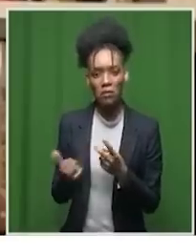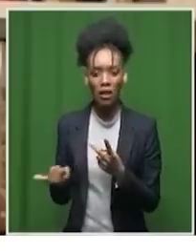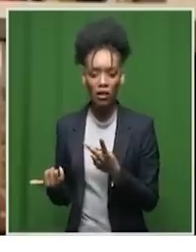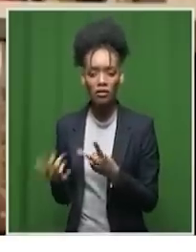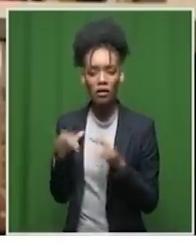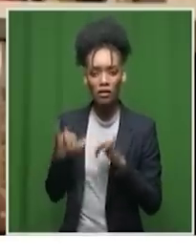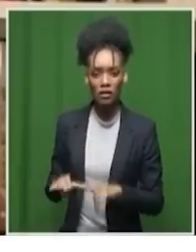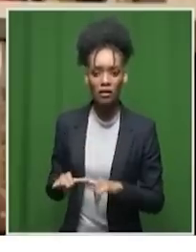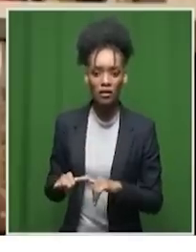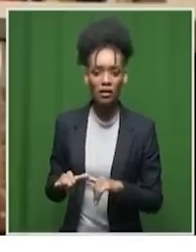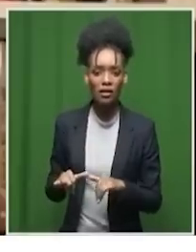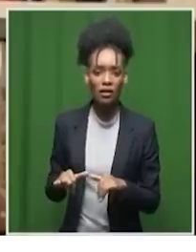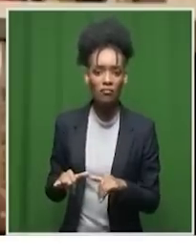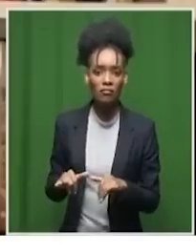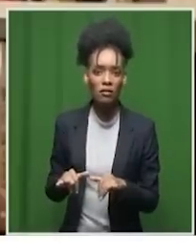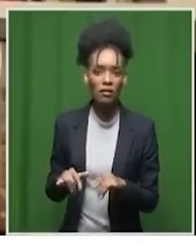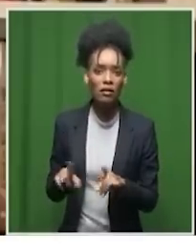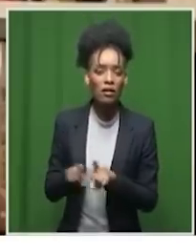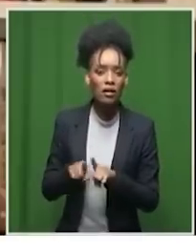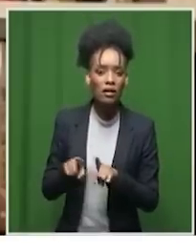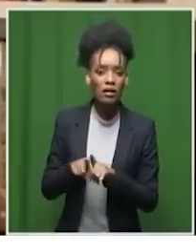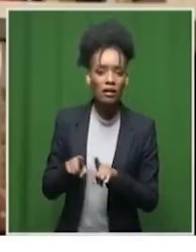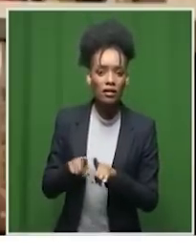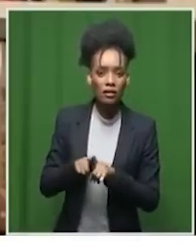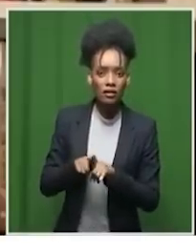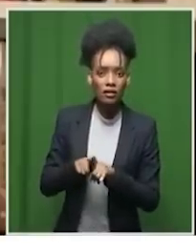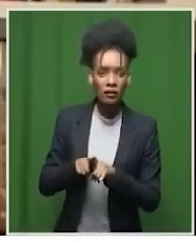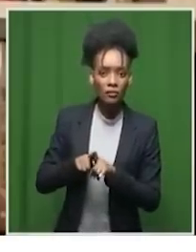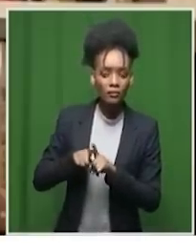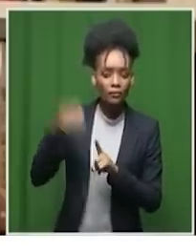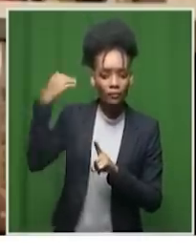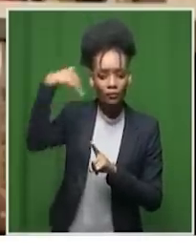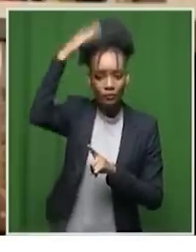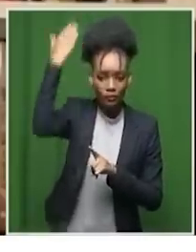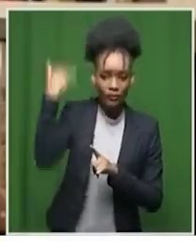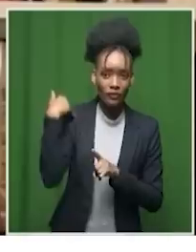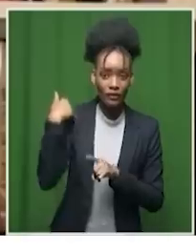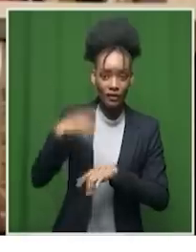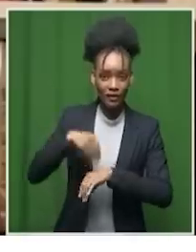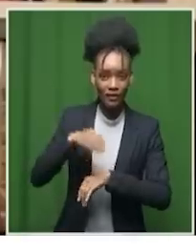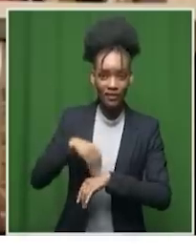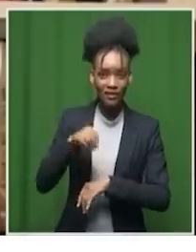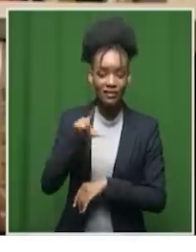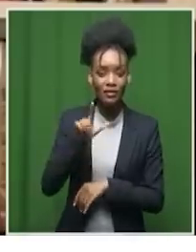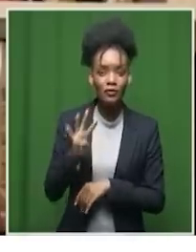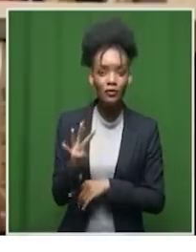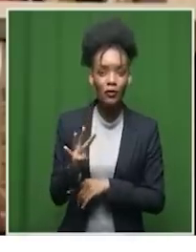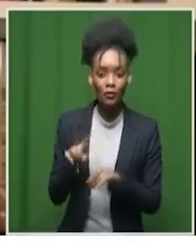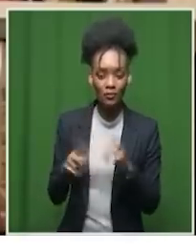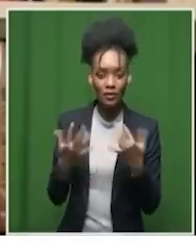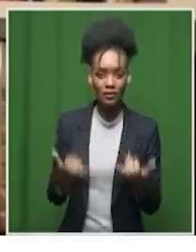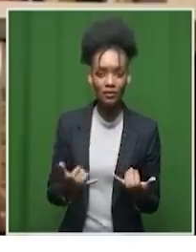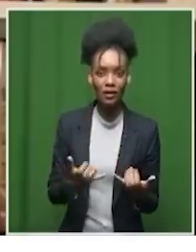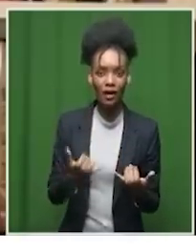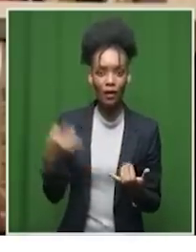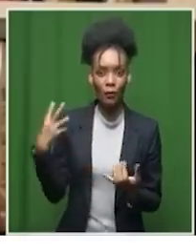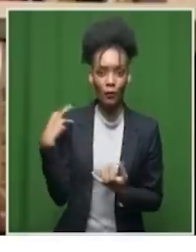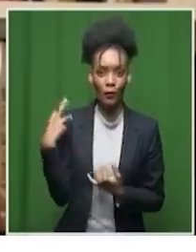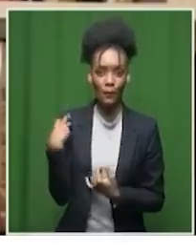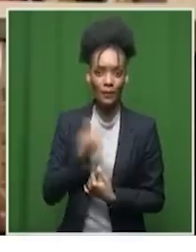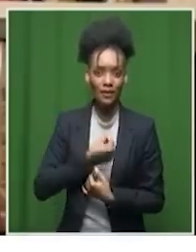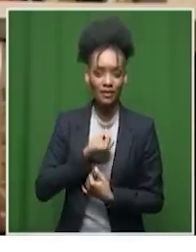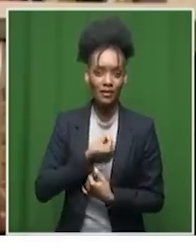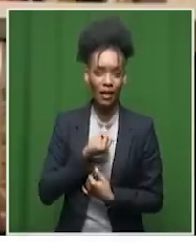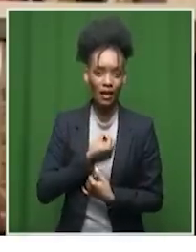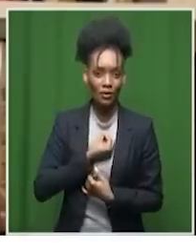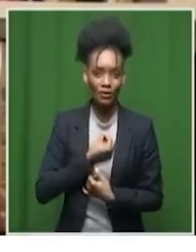Even Dlamini Zuma is still around. At the age of 74, she is now Minister of Youth. This is like, in a way,